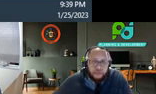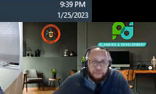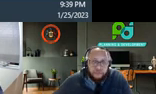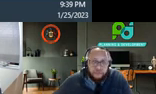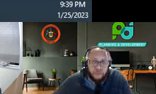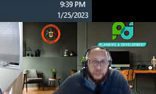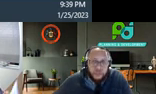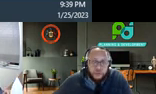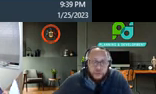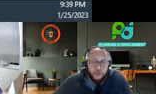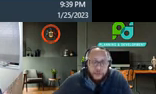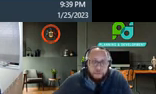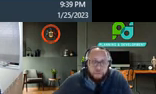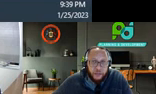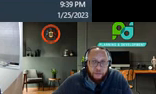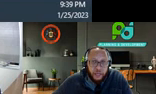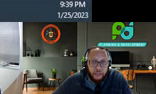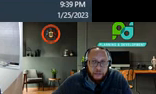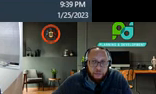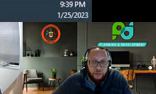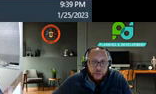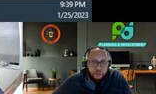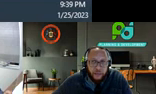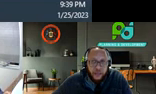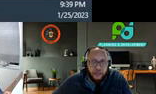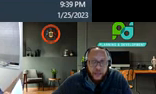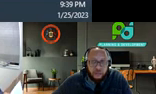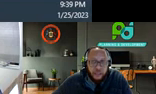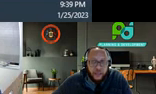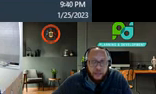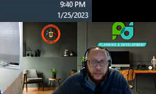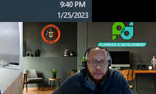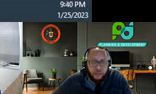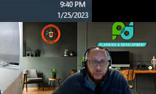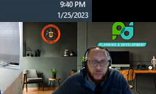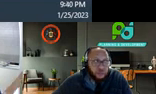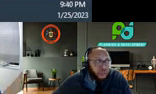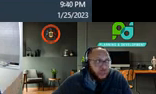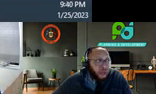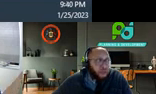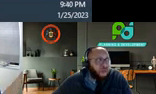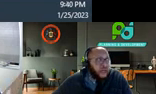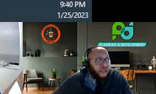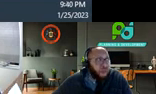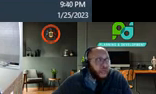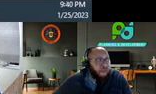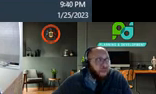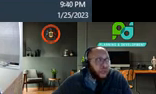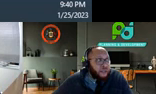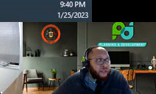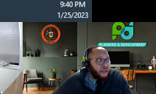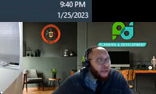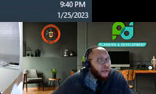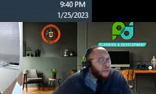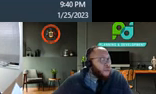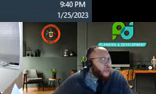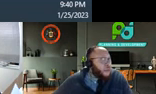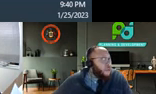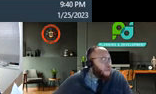if anyone needs additional information for direct contacts with the nominators, we can also provide you with that